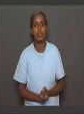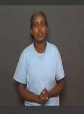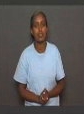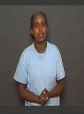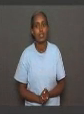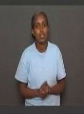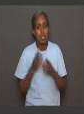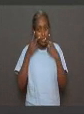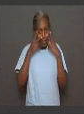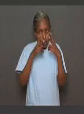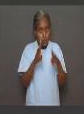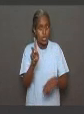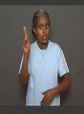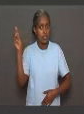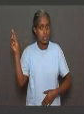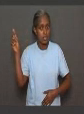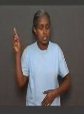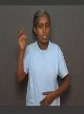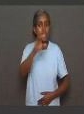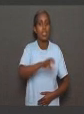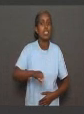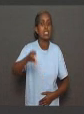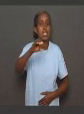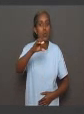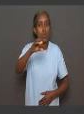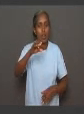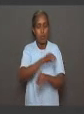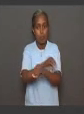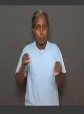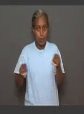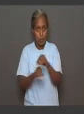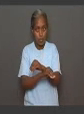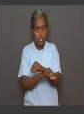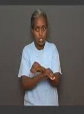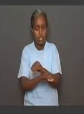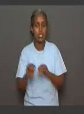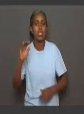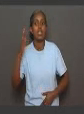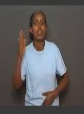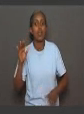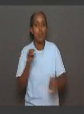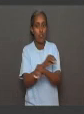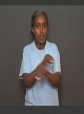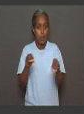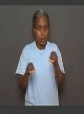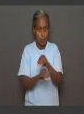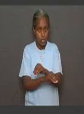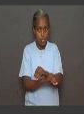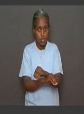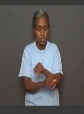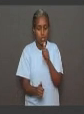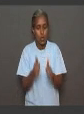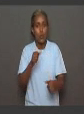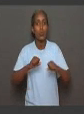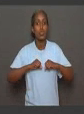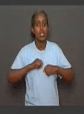As you can see, a circular permutation is a type of permutation which